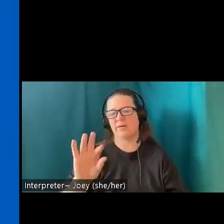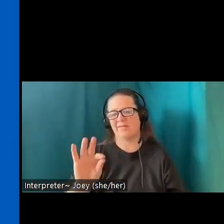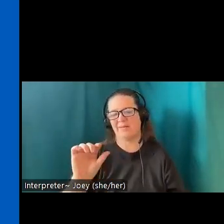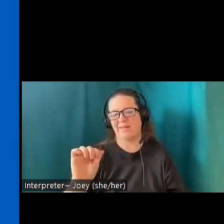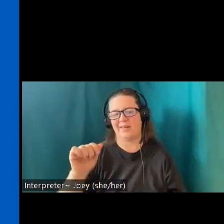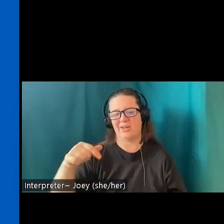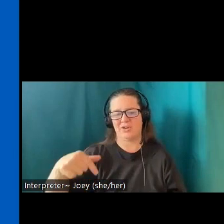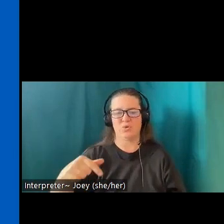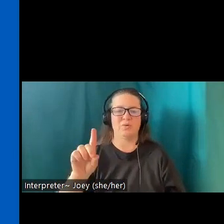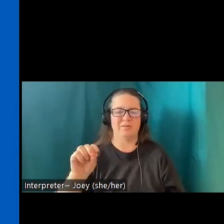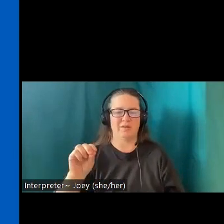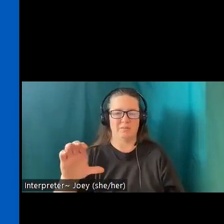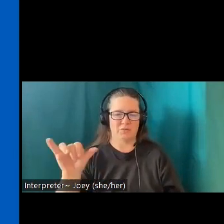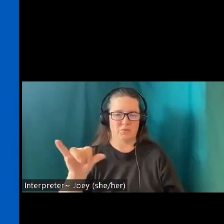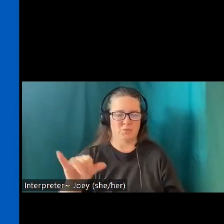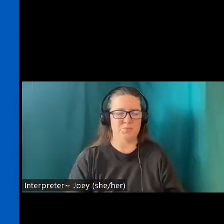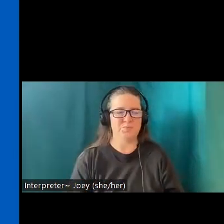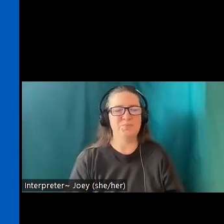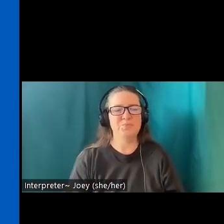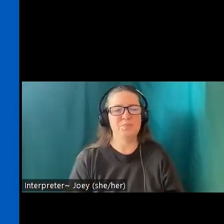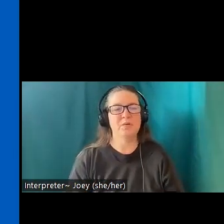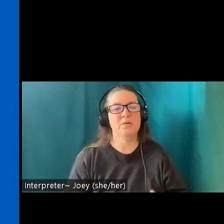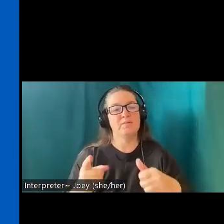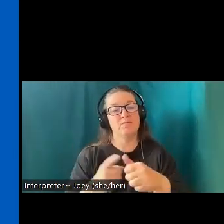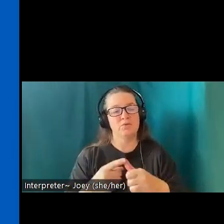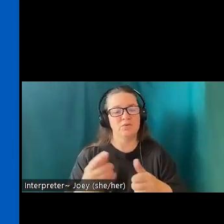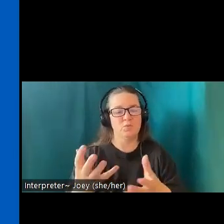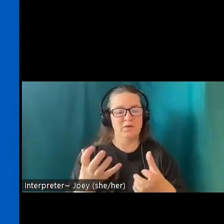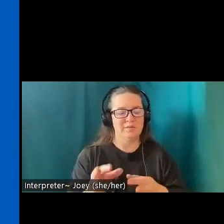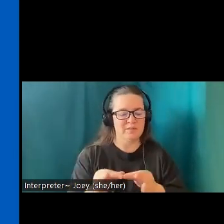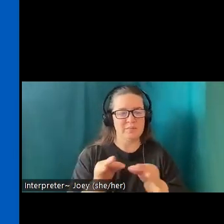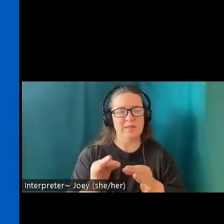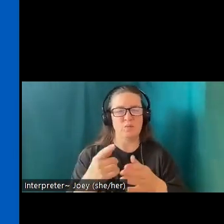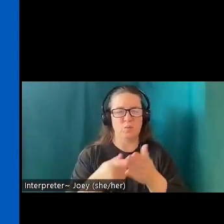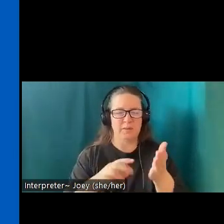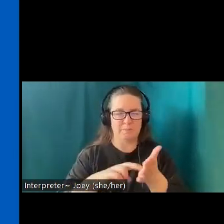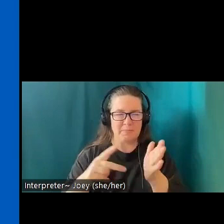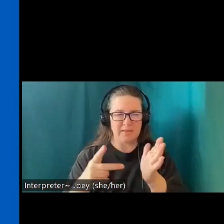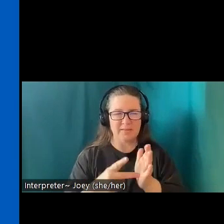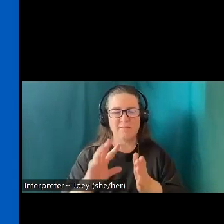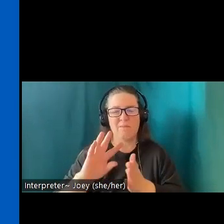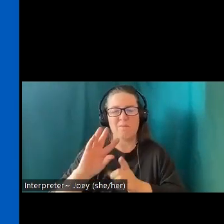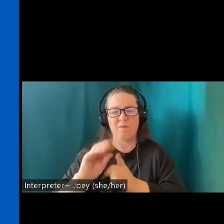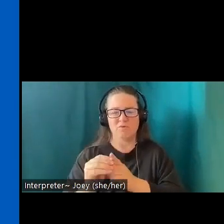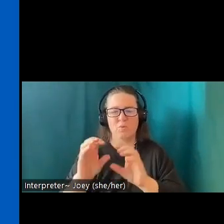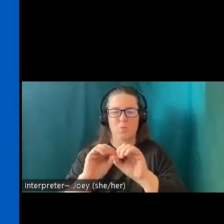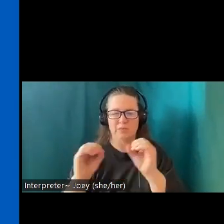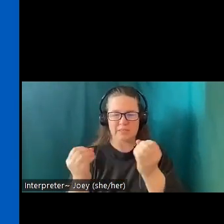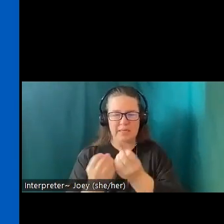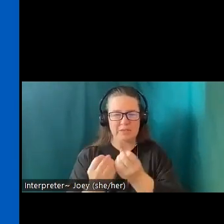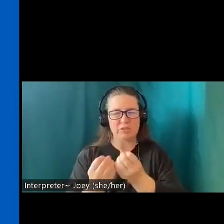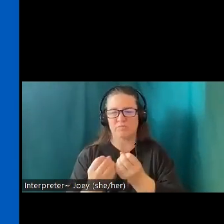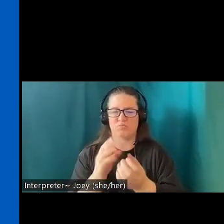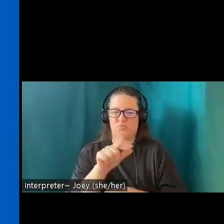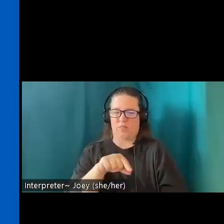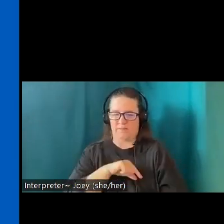First, I want to help explain what we mean when we say cultural organizations are eligible. In order to be eligible, a cultural